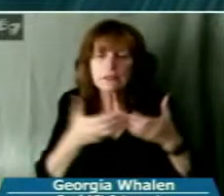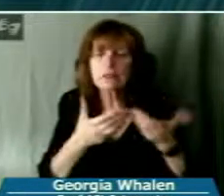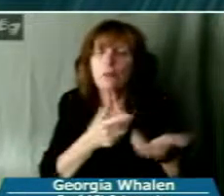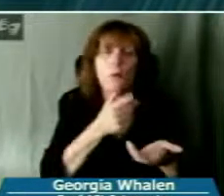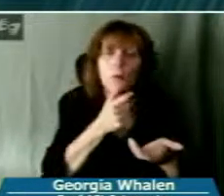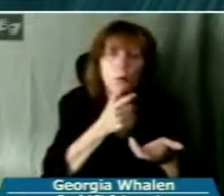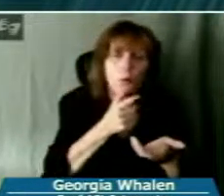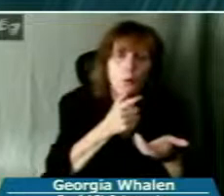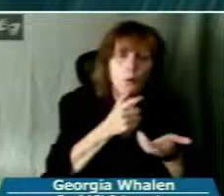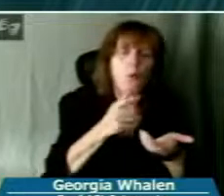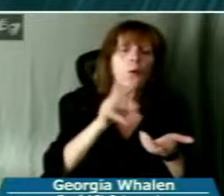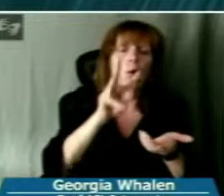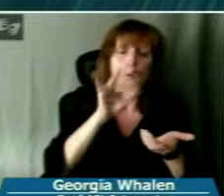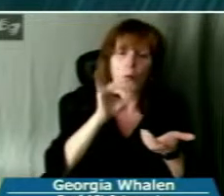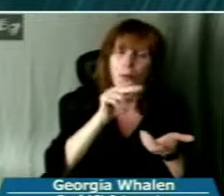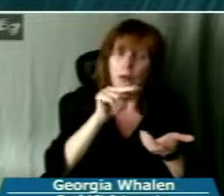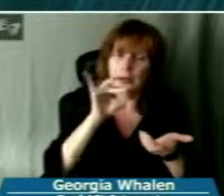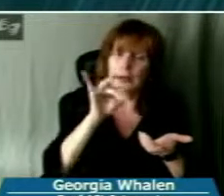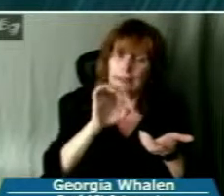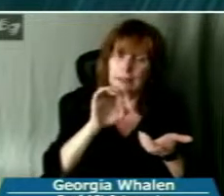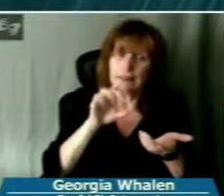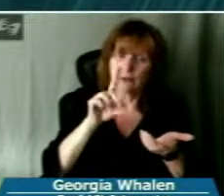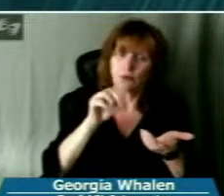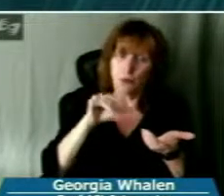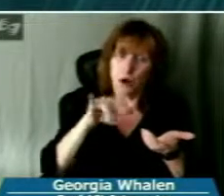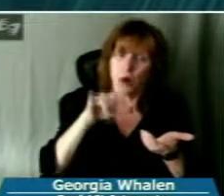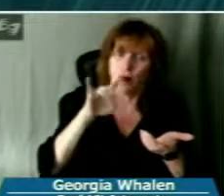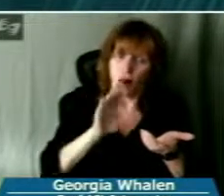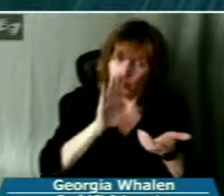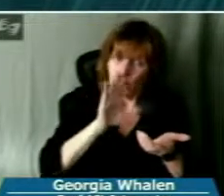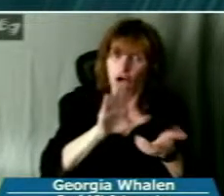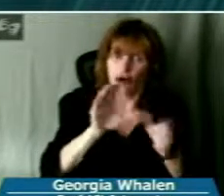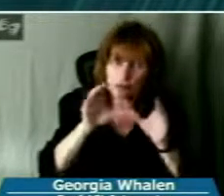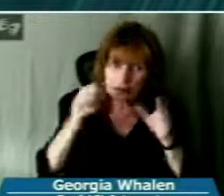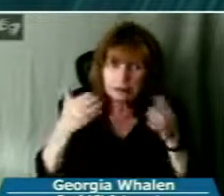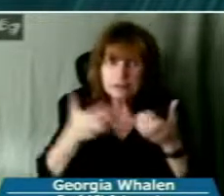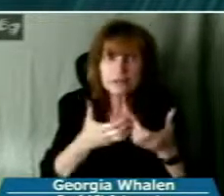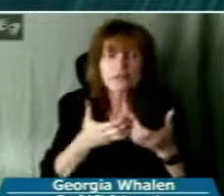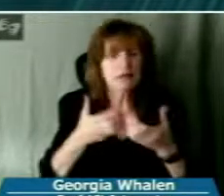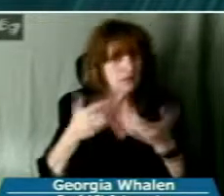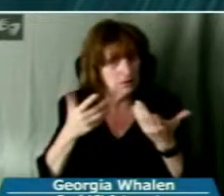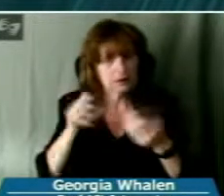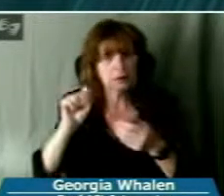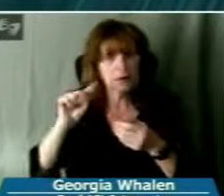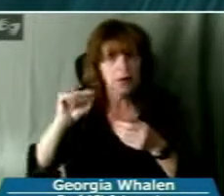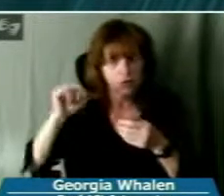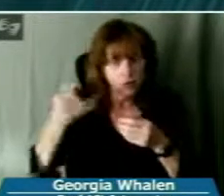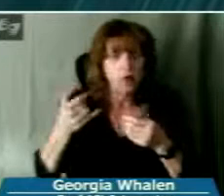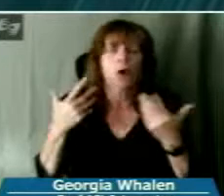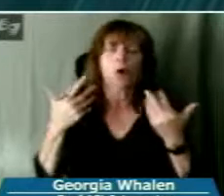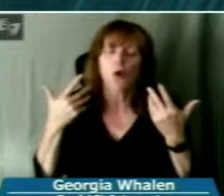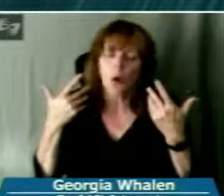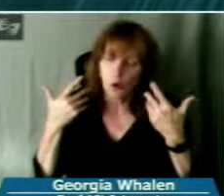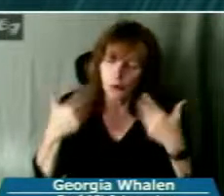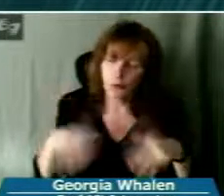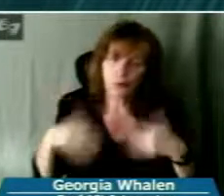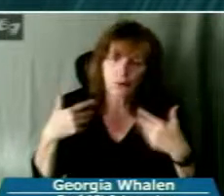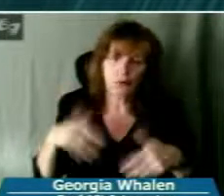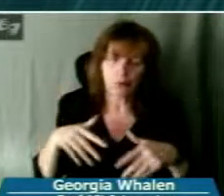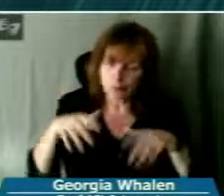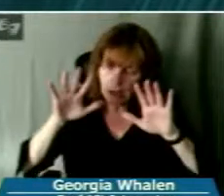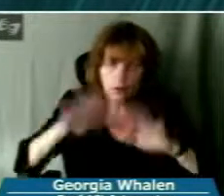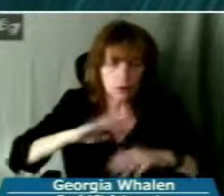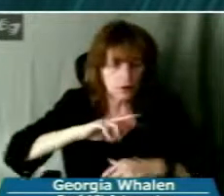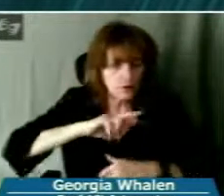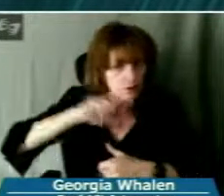Doyle. Her team at St. Joe's did an incredible job with a lot of other partners, but they did a great job of maintaining the safety